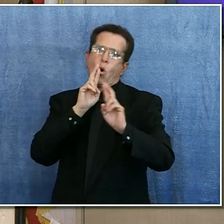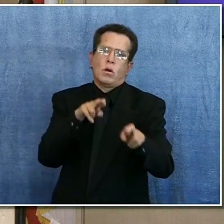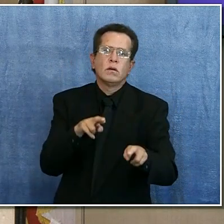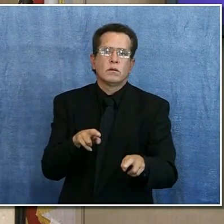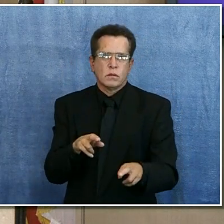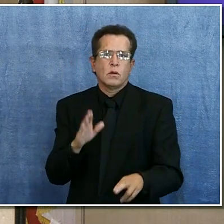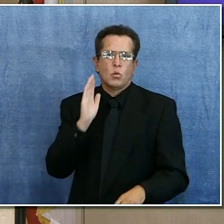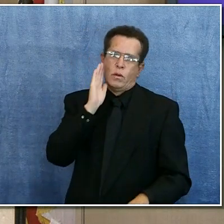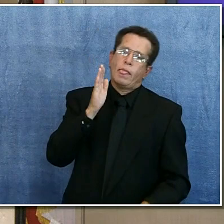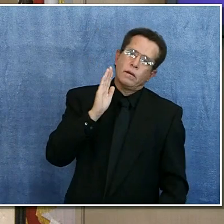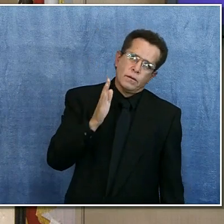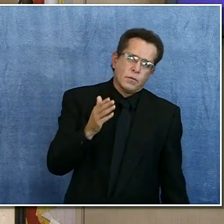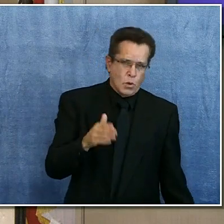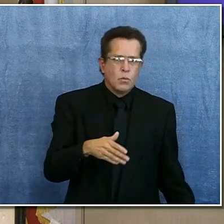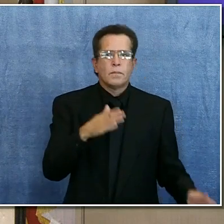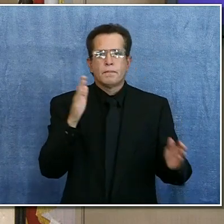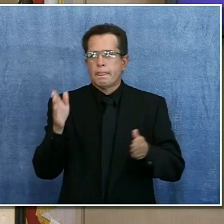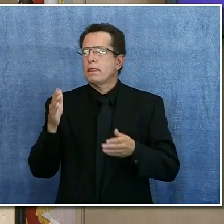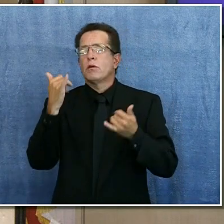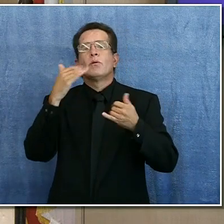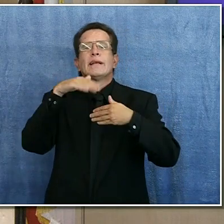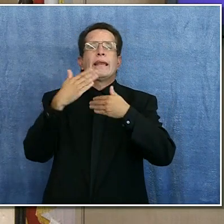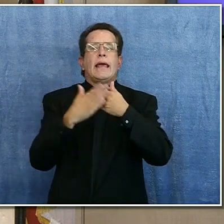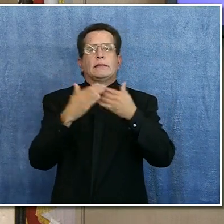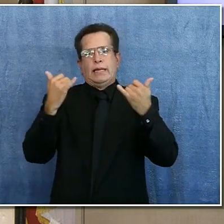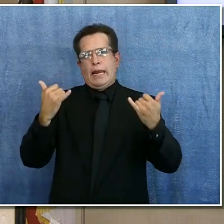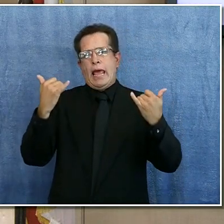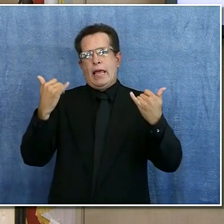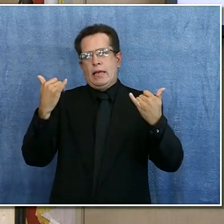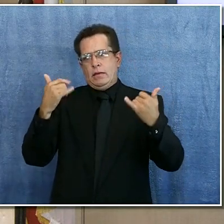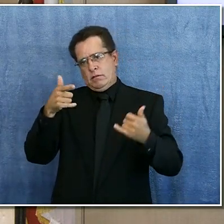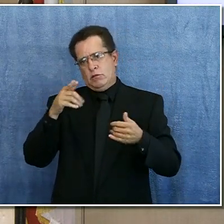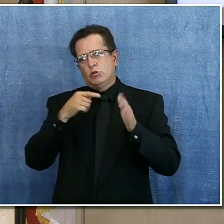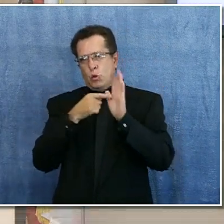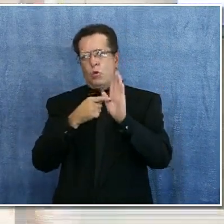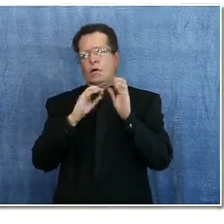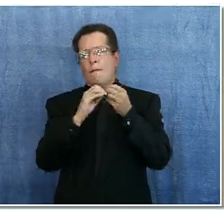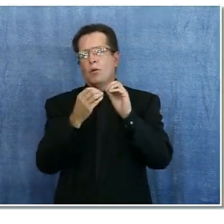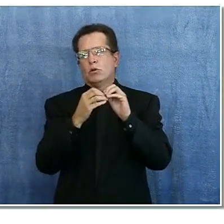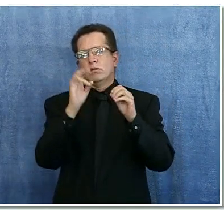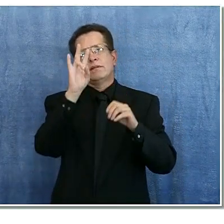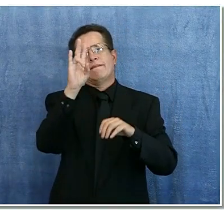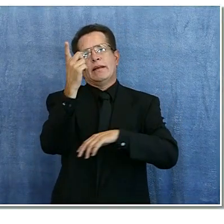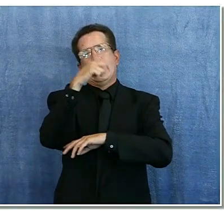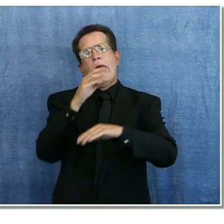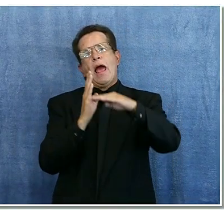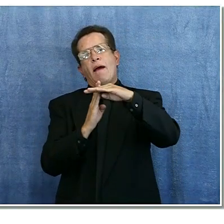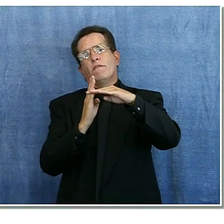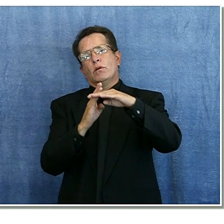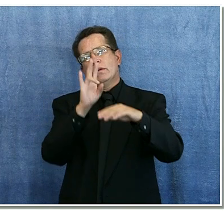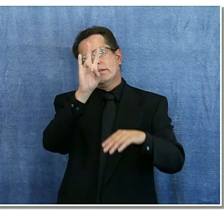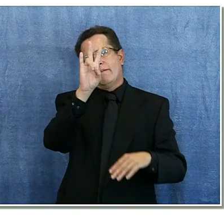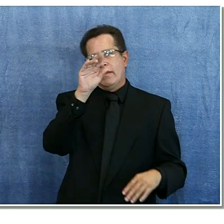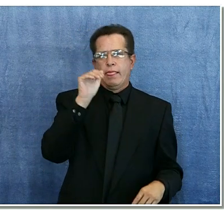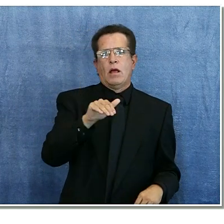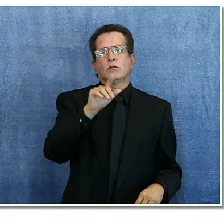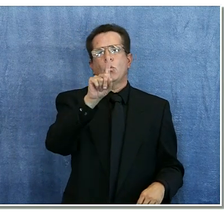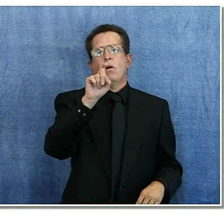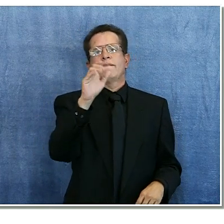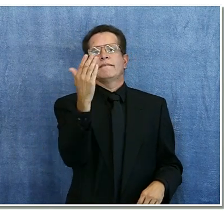that, let's jump into today's results. Today we are sharing a 7-day average of daily tests of